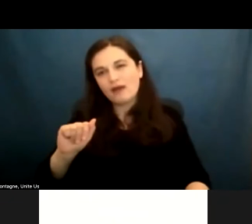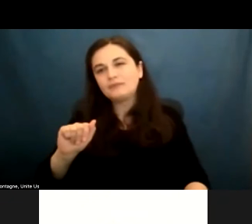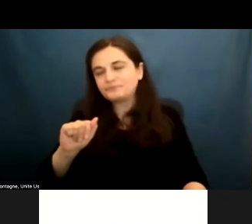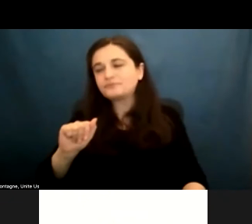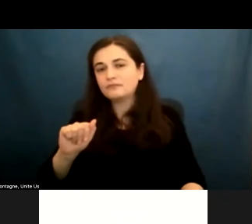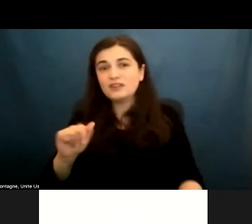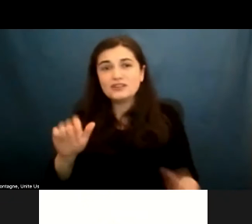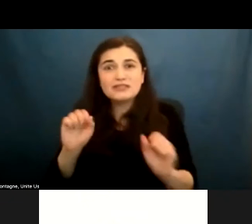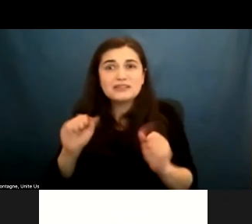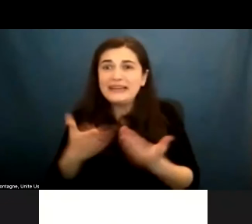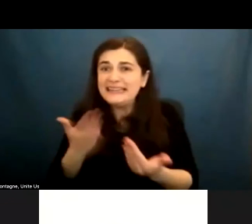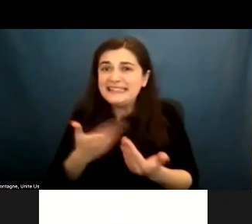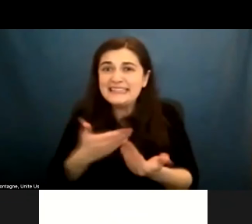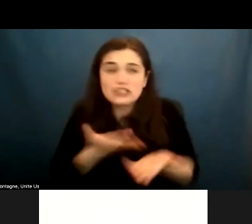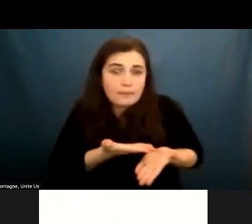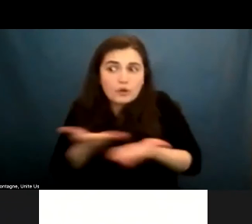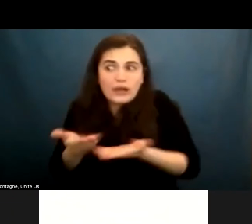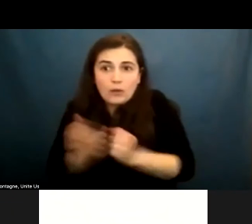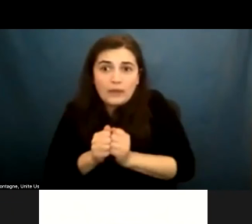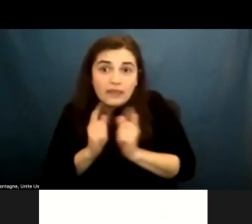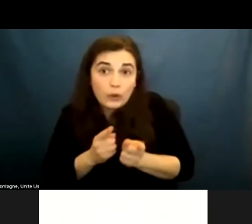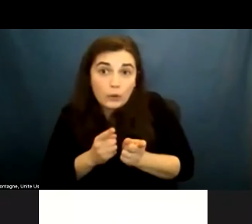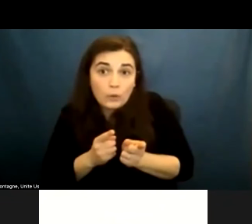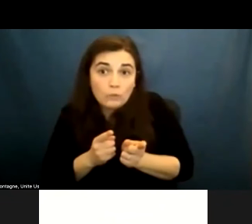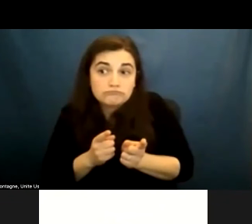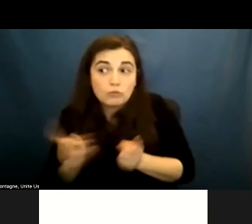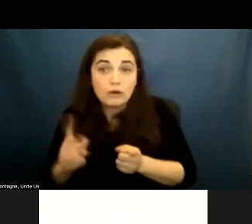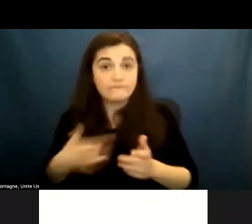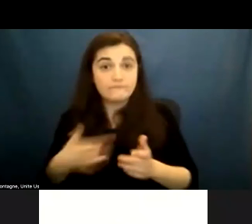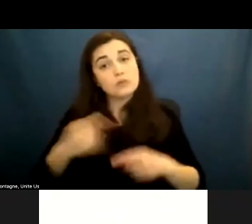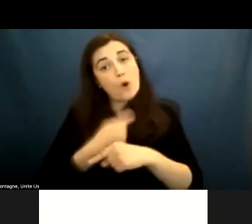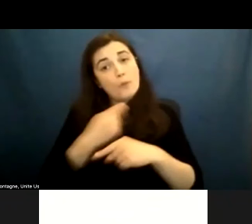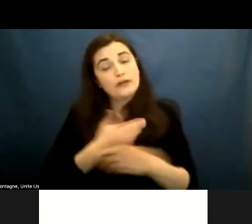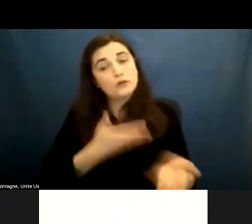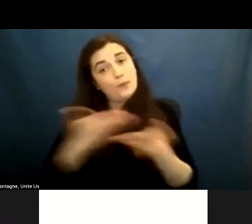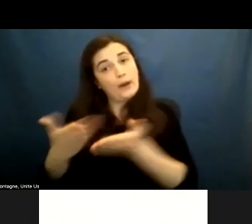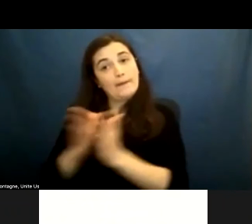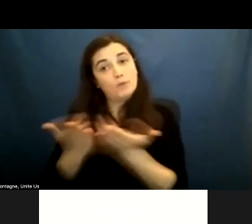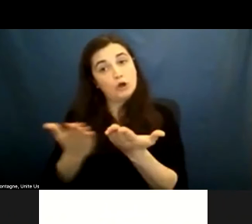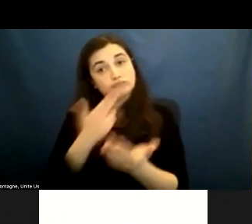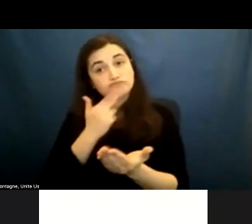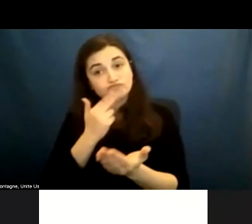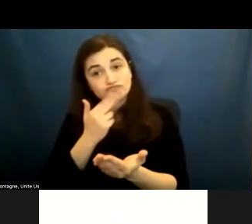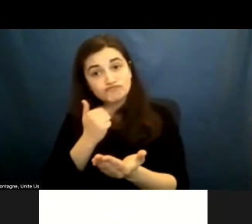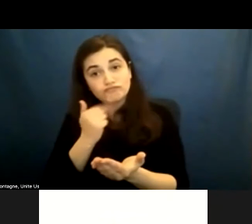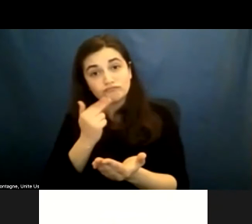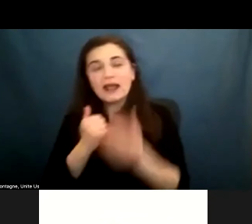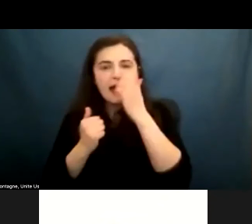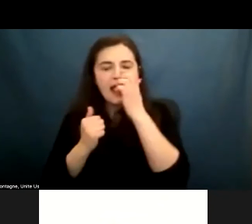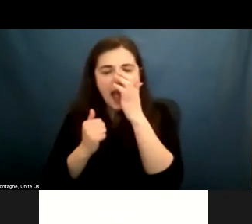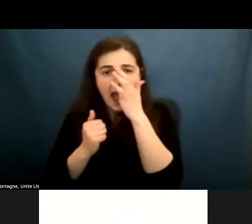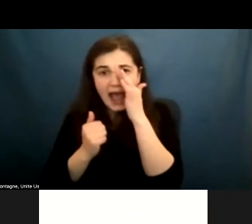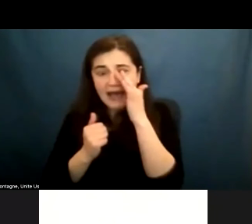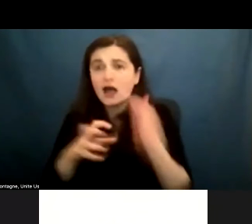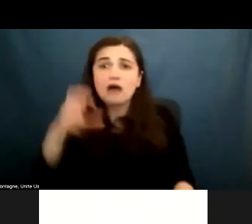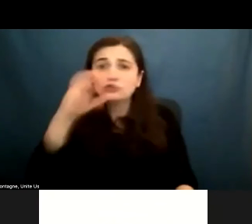like that into a setting where it feels appropriate, and assuming support as the pro-vaccine majority. Vaccines